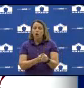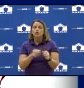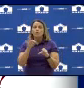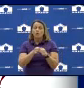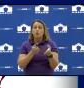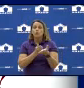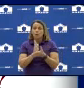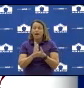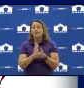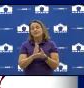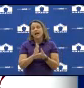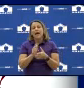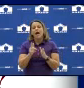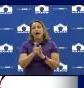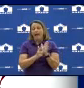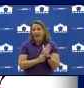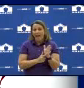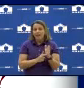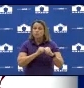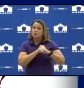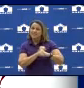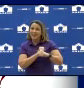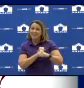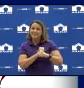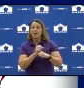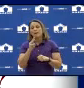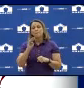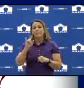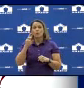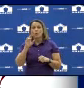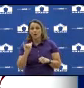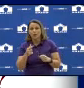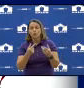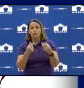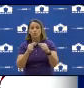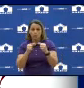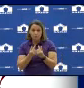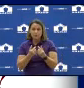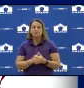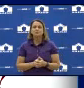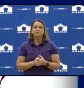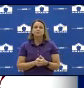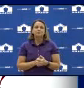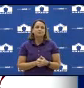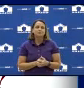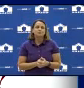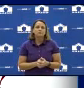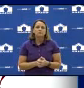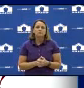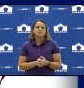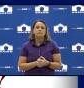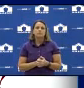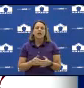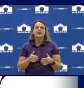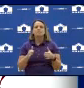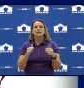we need to protect any minority group's interest, and we do that in San Antonio ISD very well. The total deviation, again, has to be at or less than